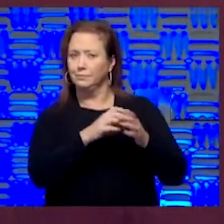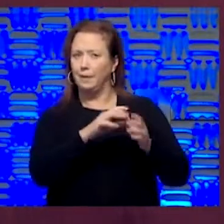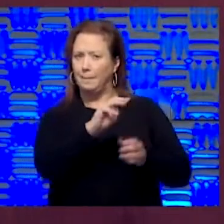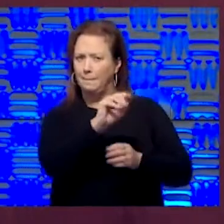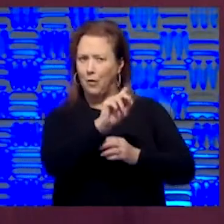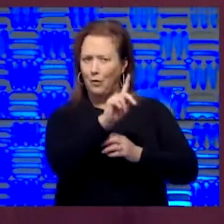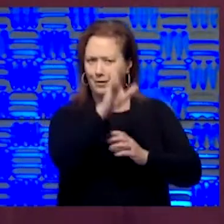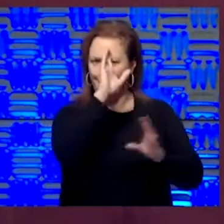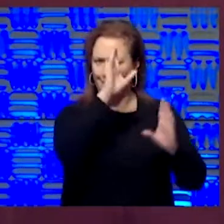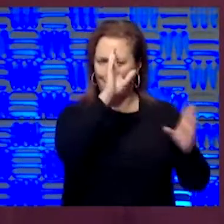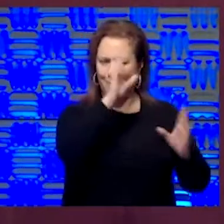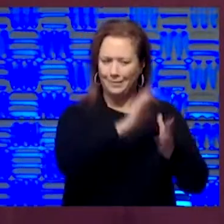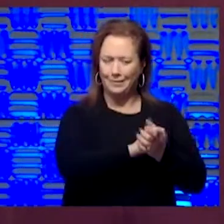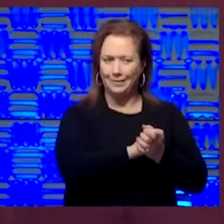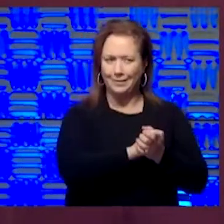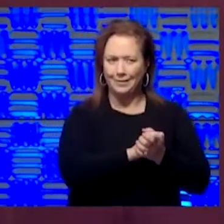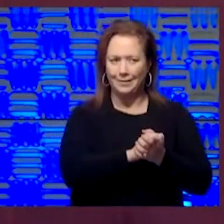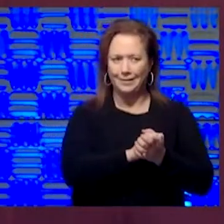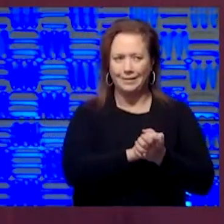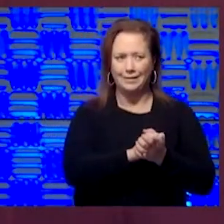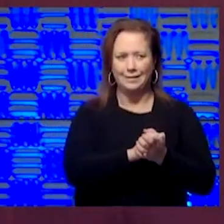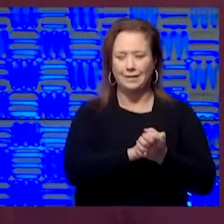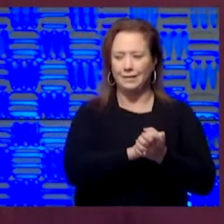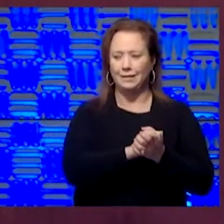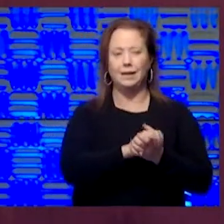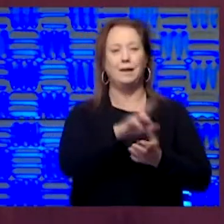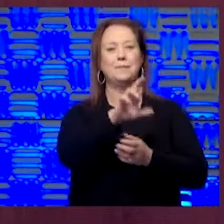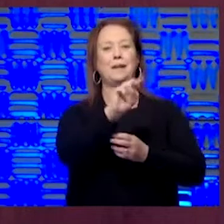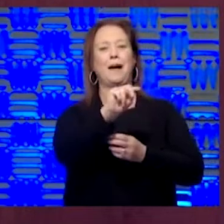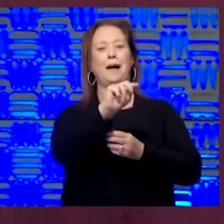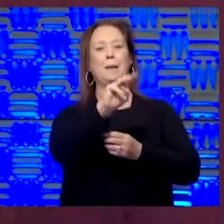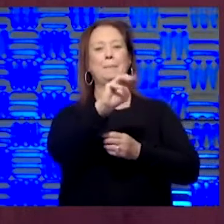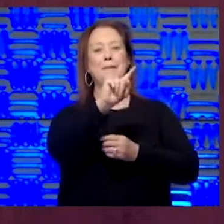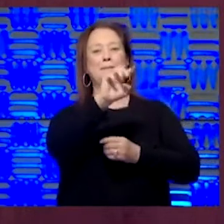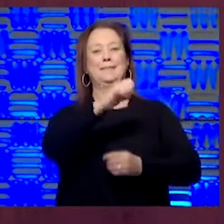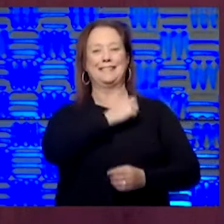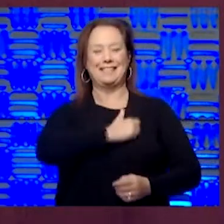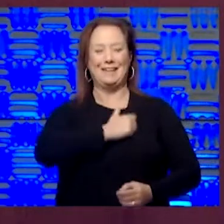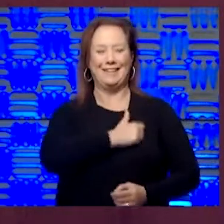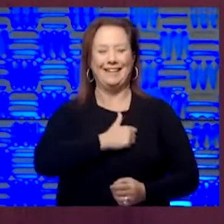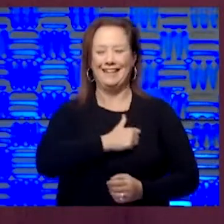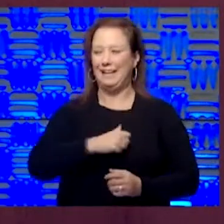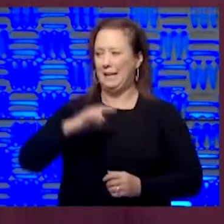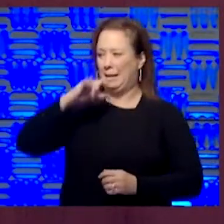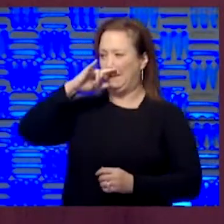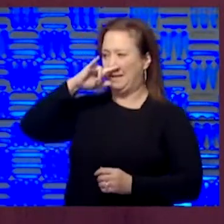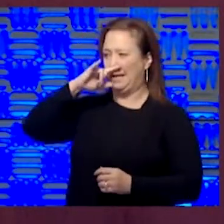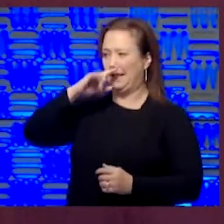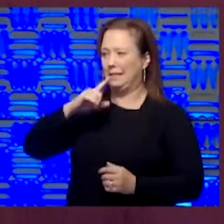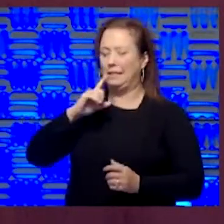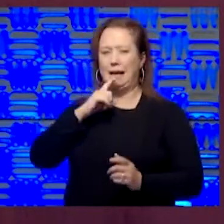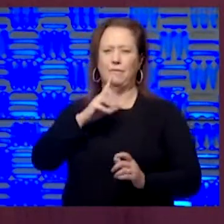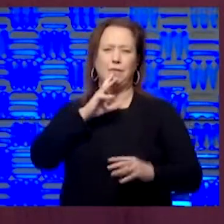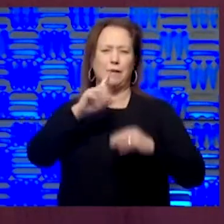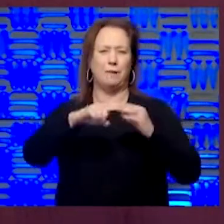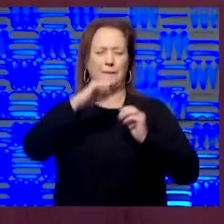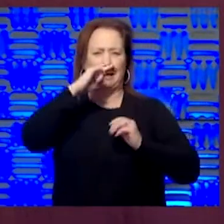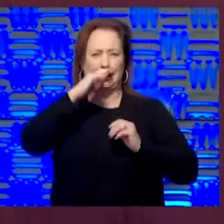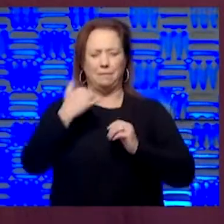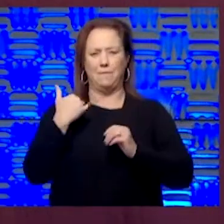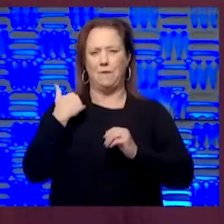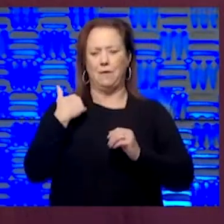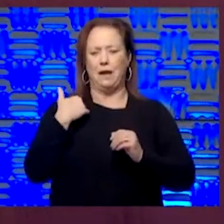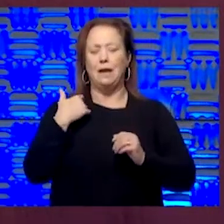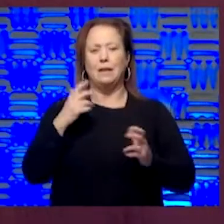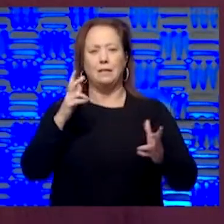Mark, hello? Sorry, I had to unmute myself. No, that's all right. My kids, again, I've referenced my kids once before. I think